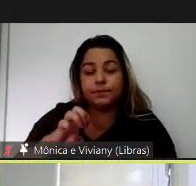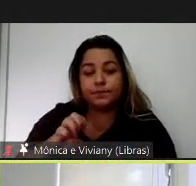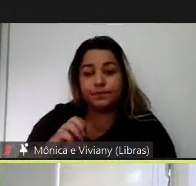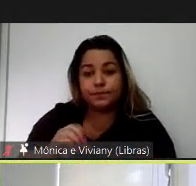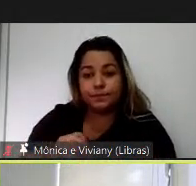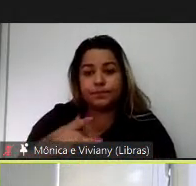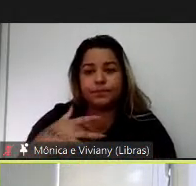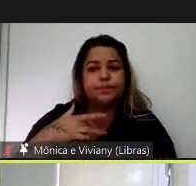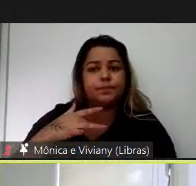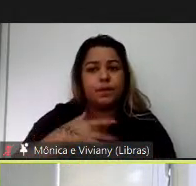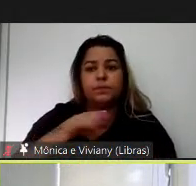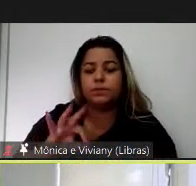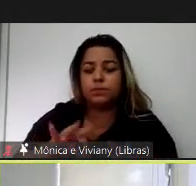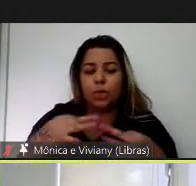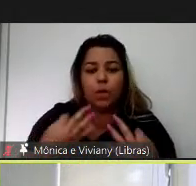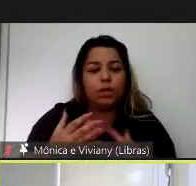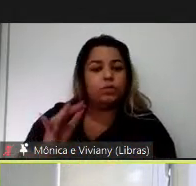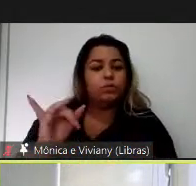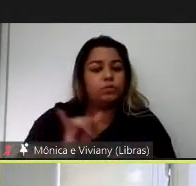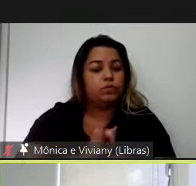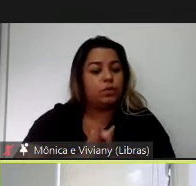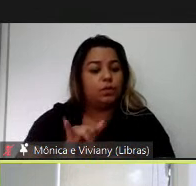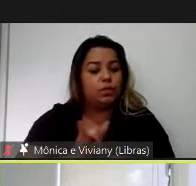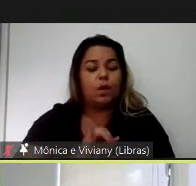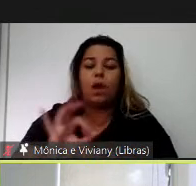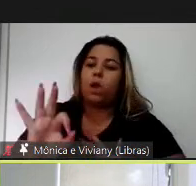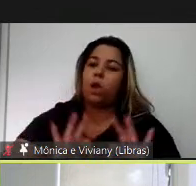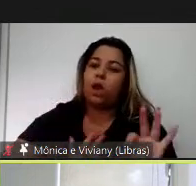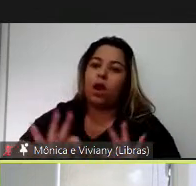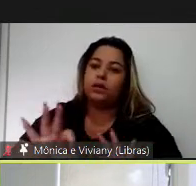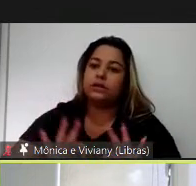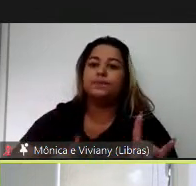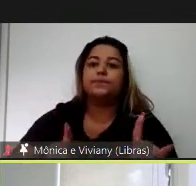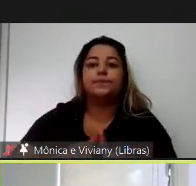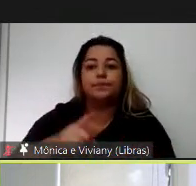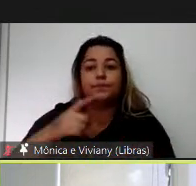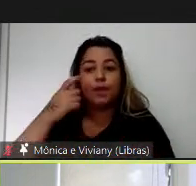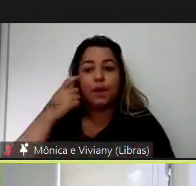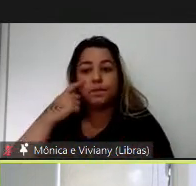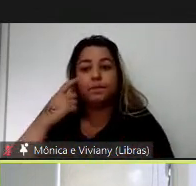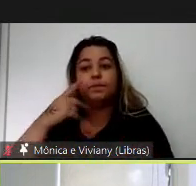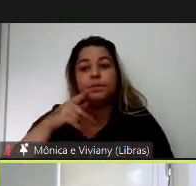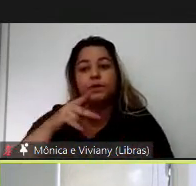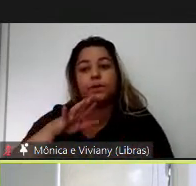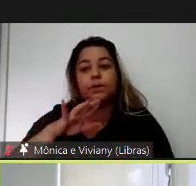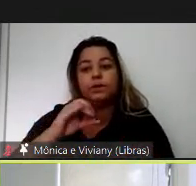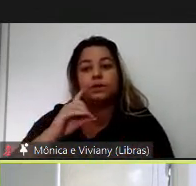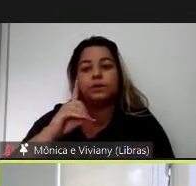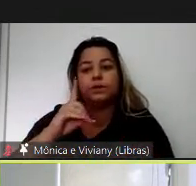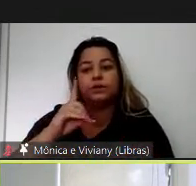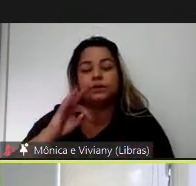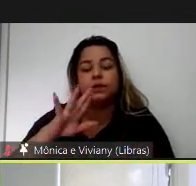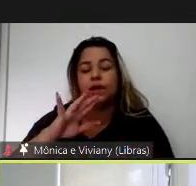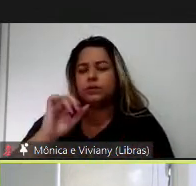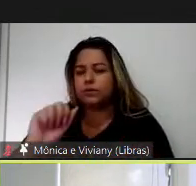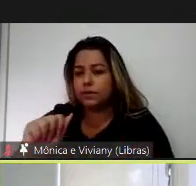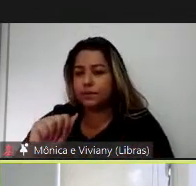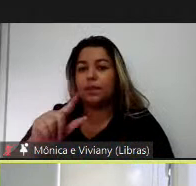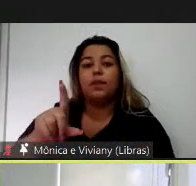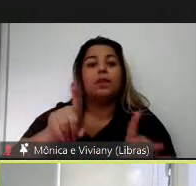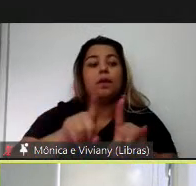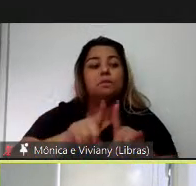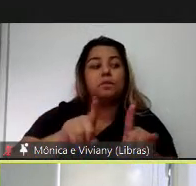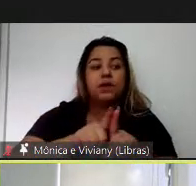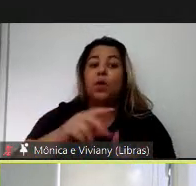So a little bit of the family healthcare department. We have the priority